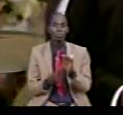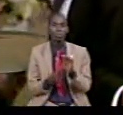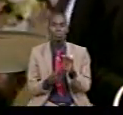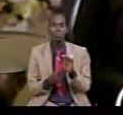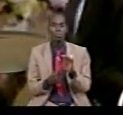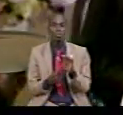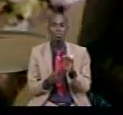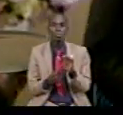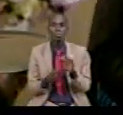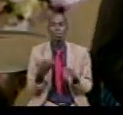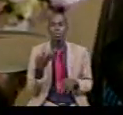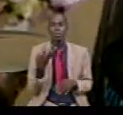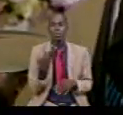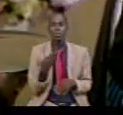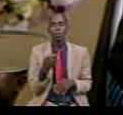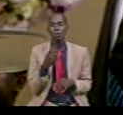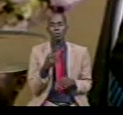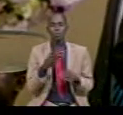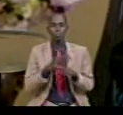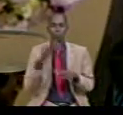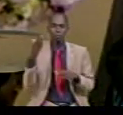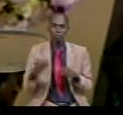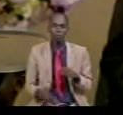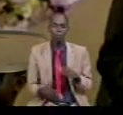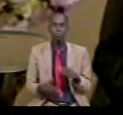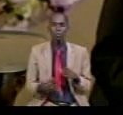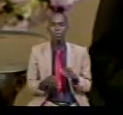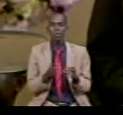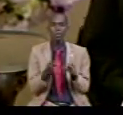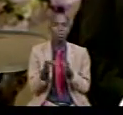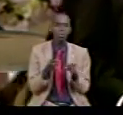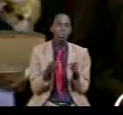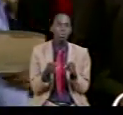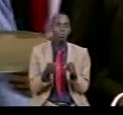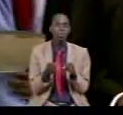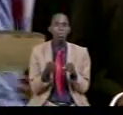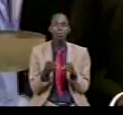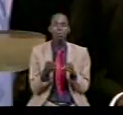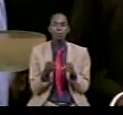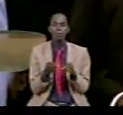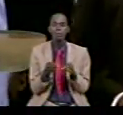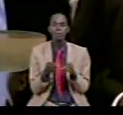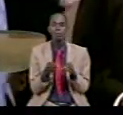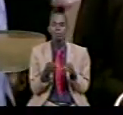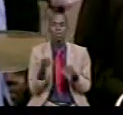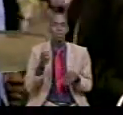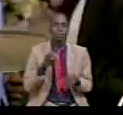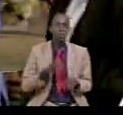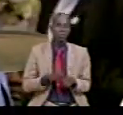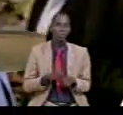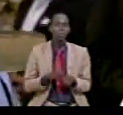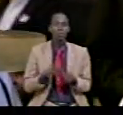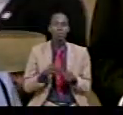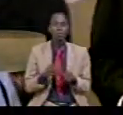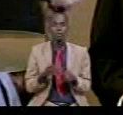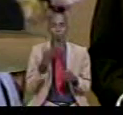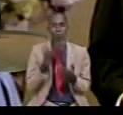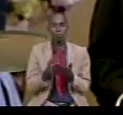a comprehensive concordance, timeliness in the development of